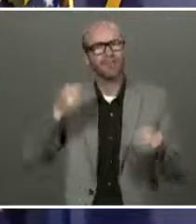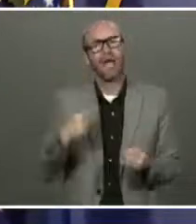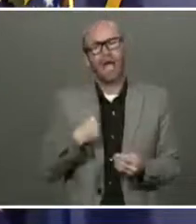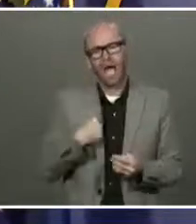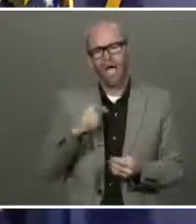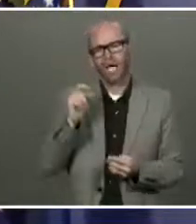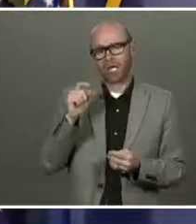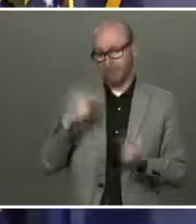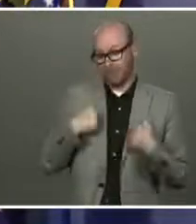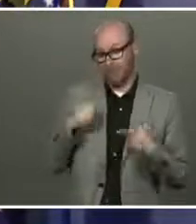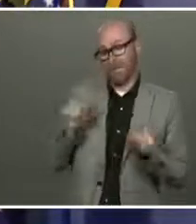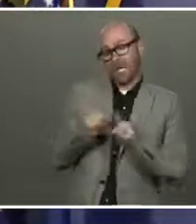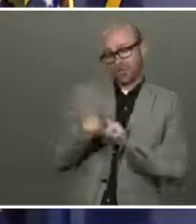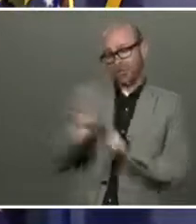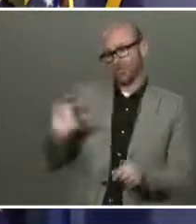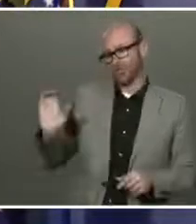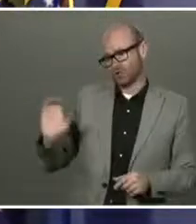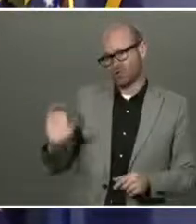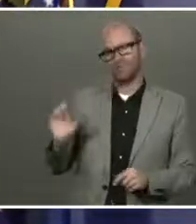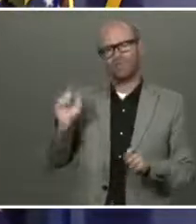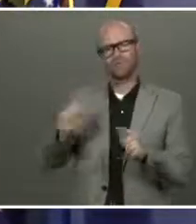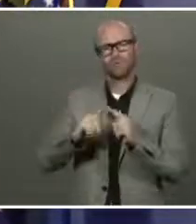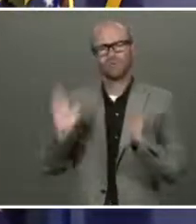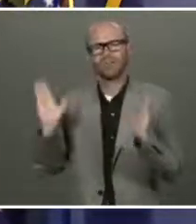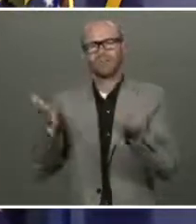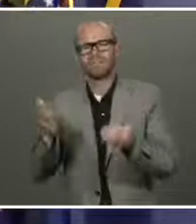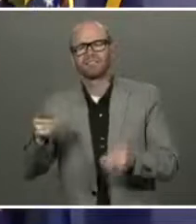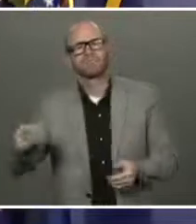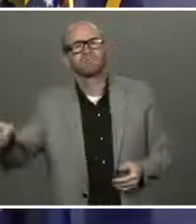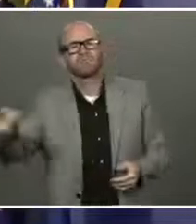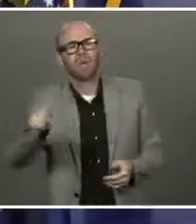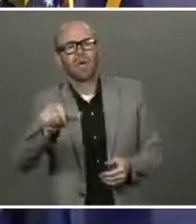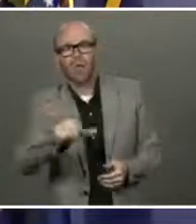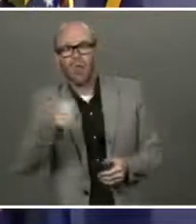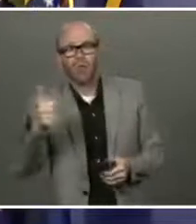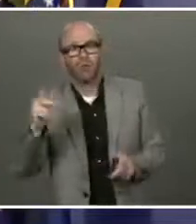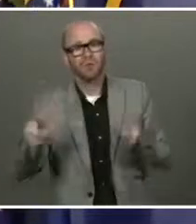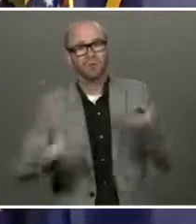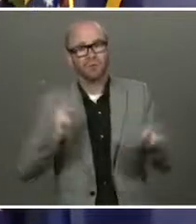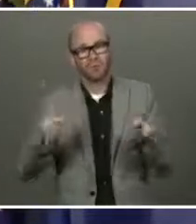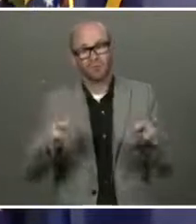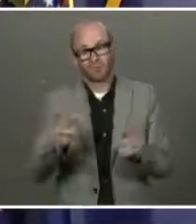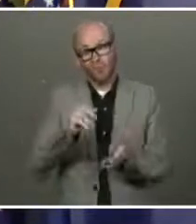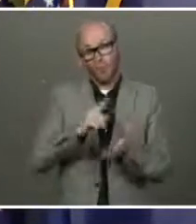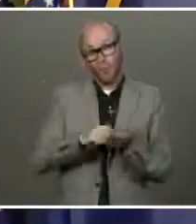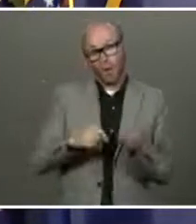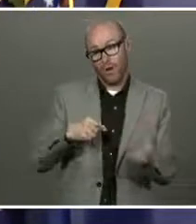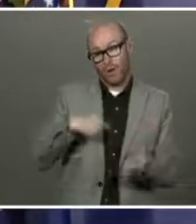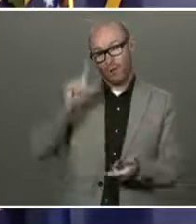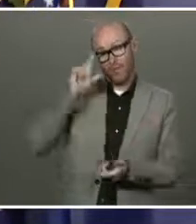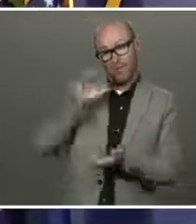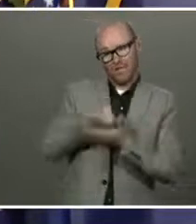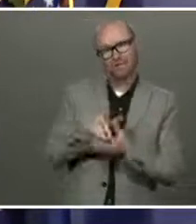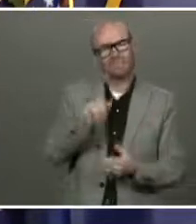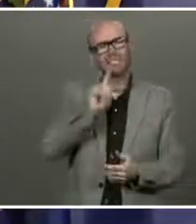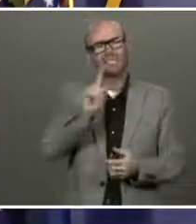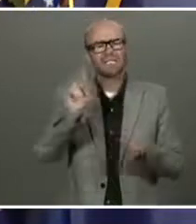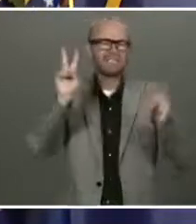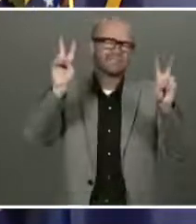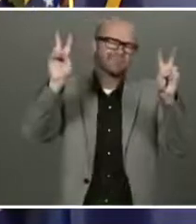as a conservative, I try to convince other people that that what I believe is a better